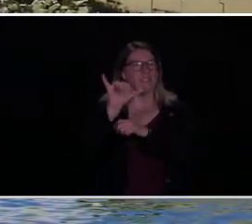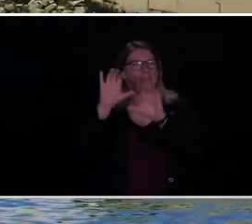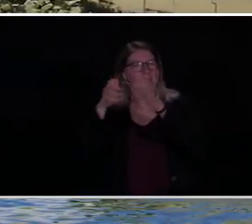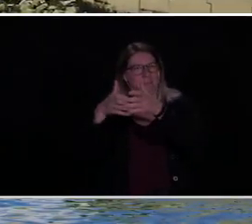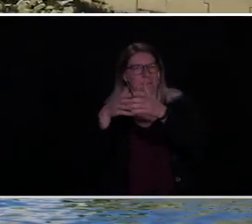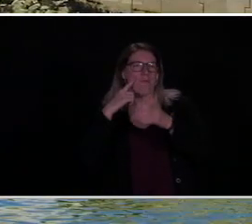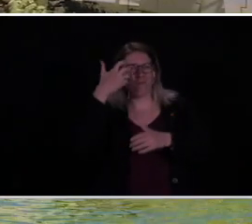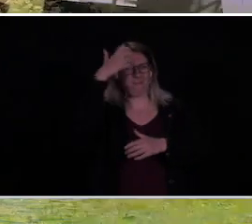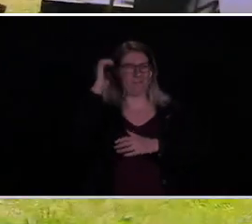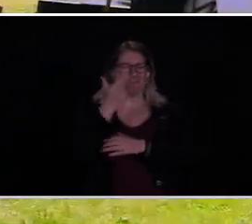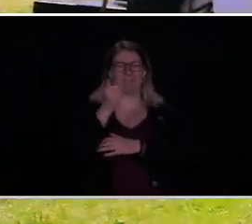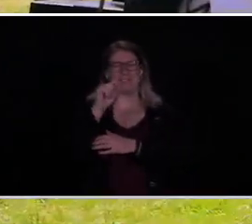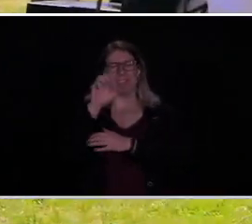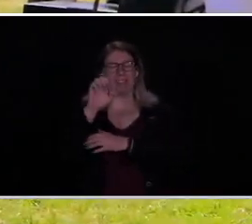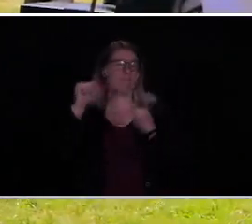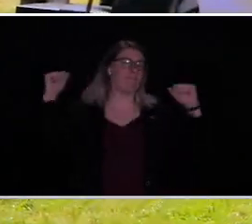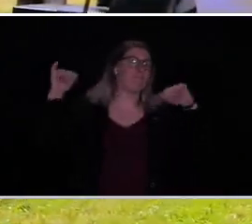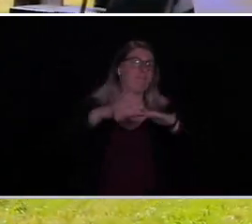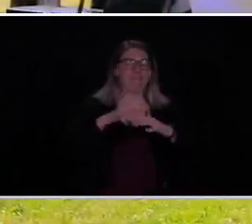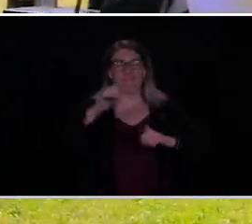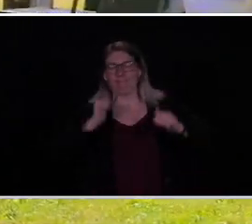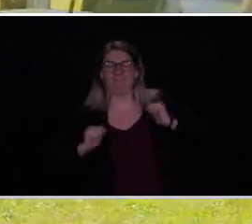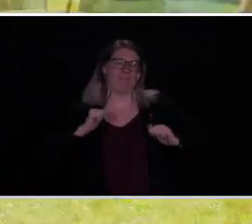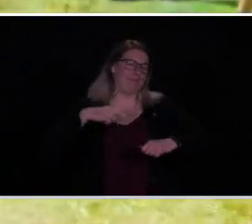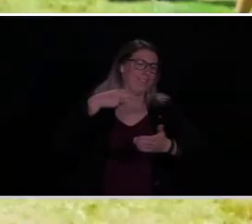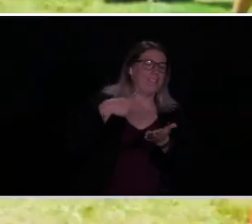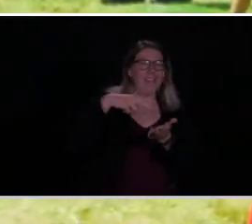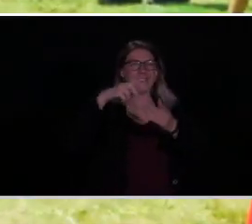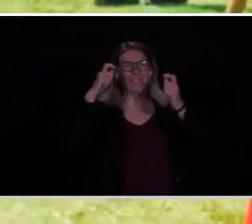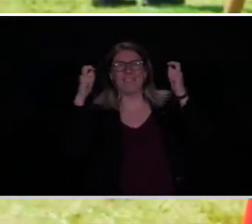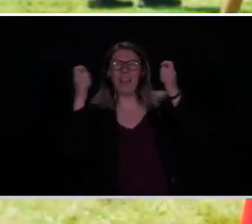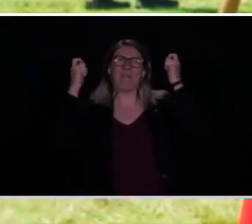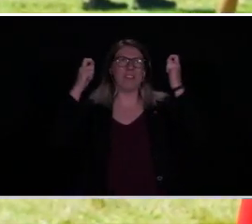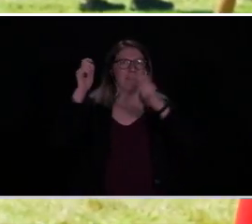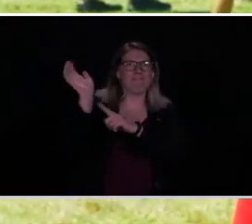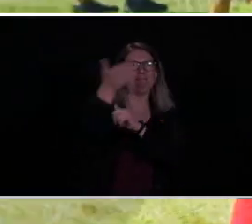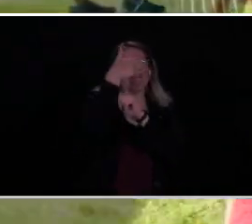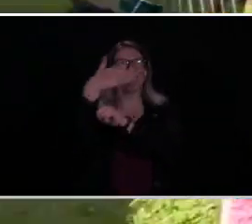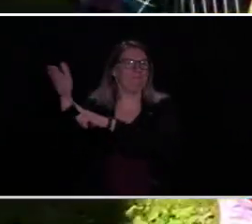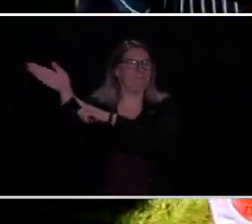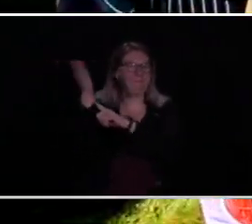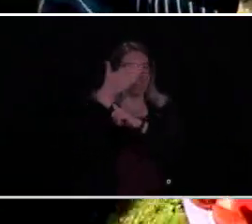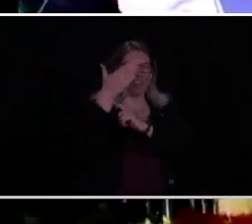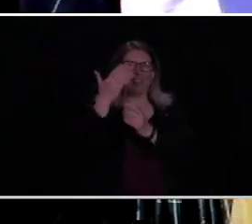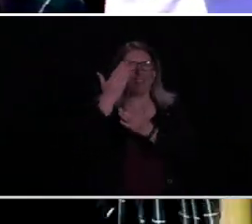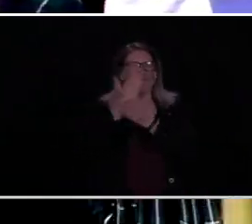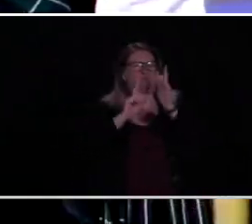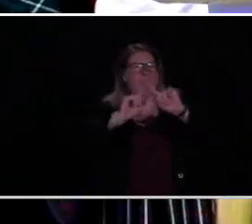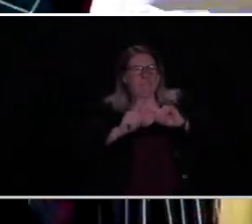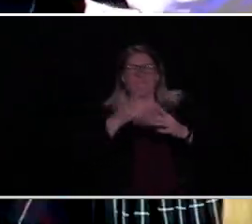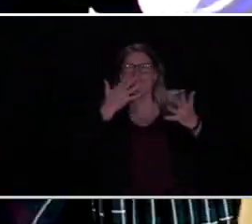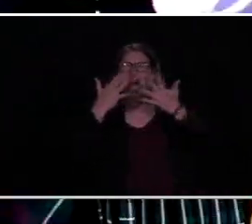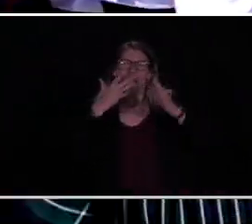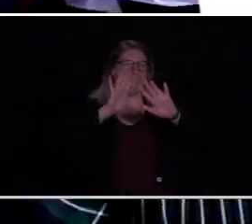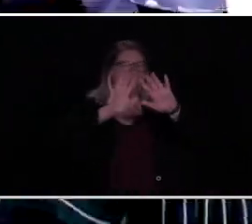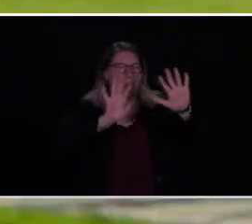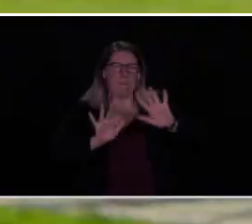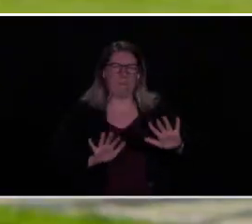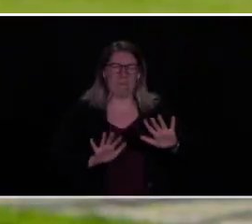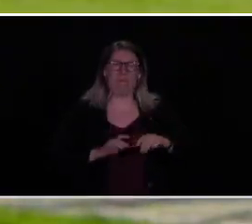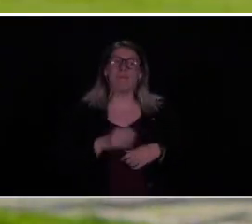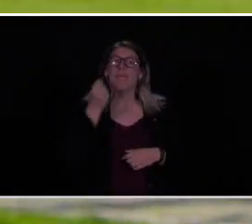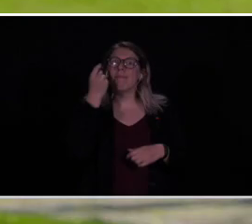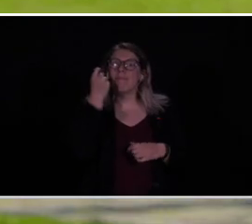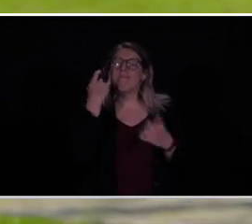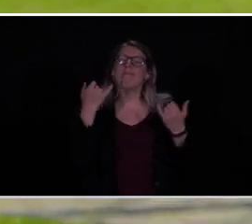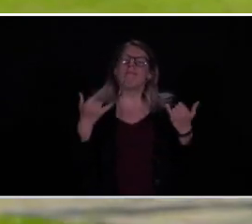together a lot of fun, song, dance, celebration, flag waving, even some colorful fashion. But for reasons